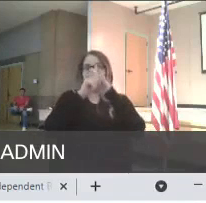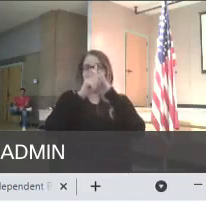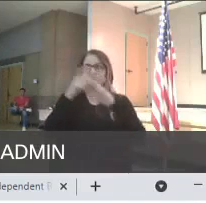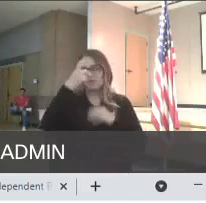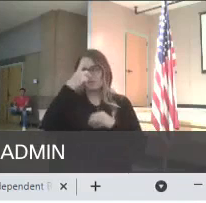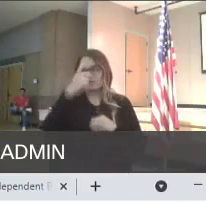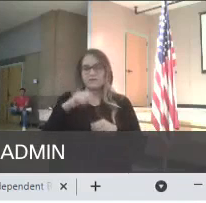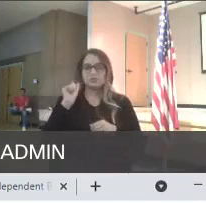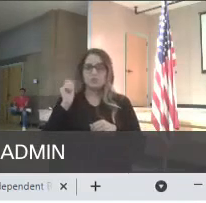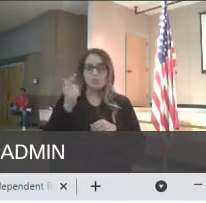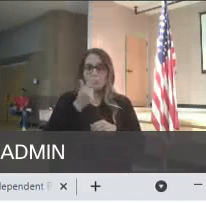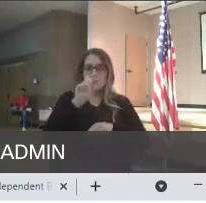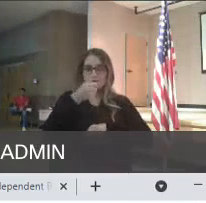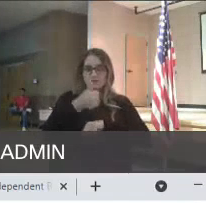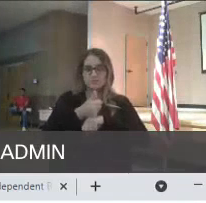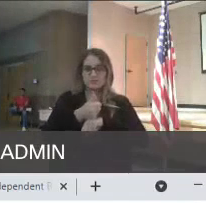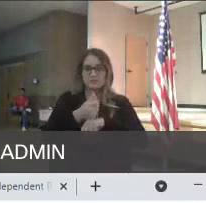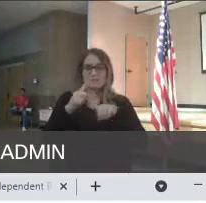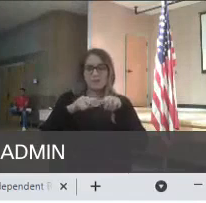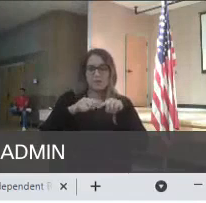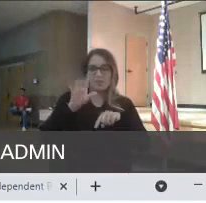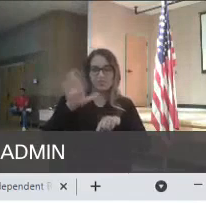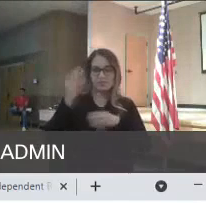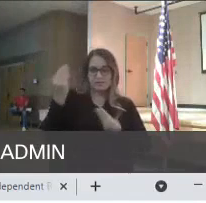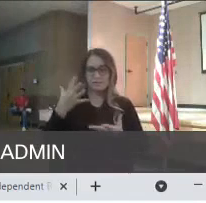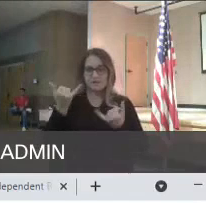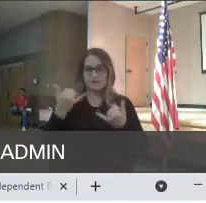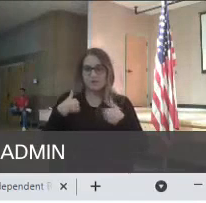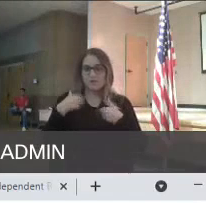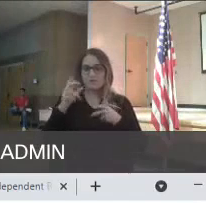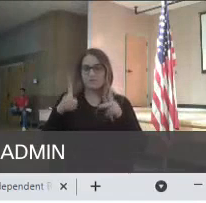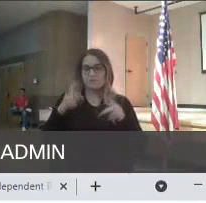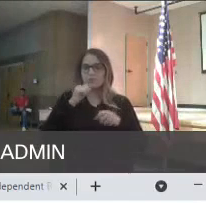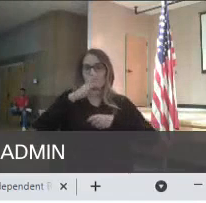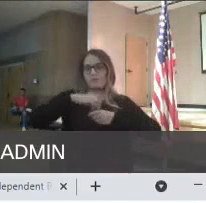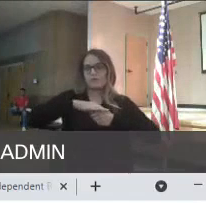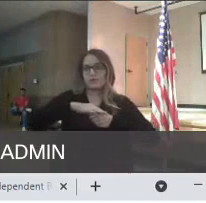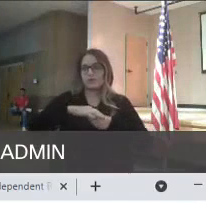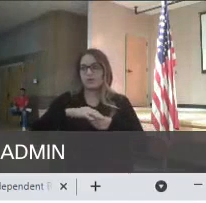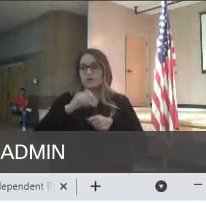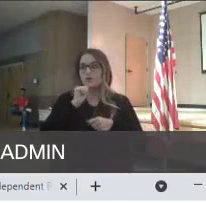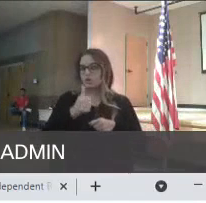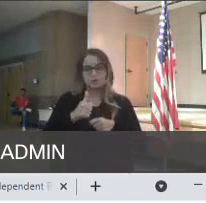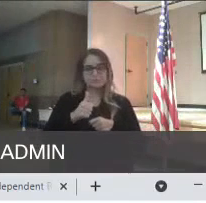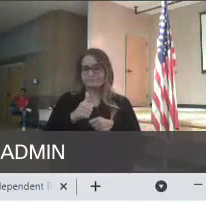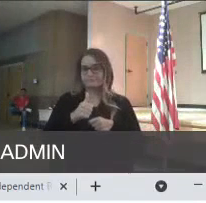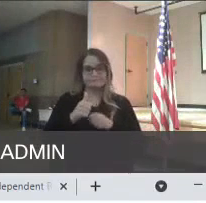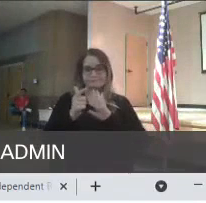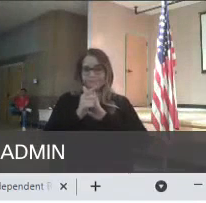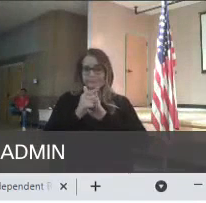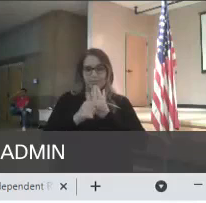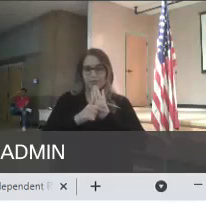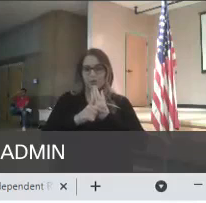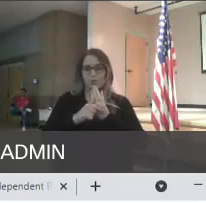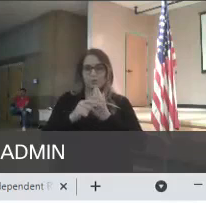mind was that all of this will be set based on that data, but now we're going to have people who are voting who are not